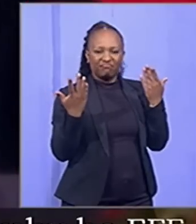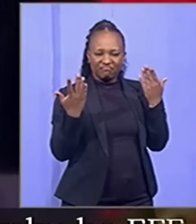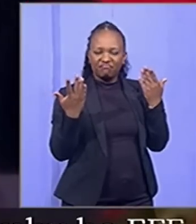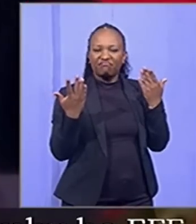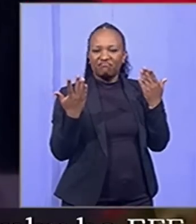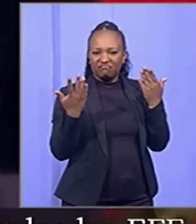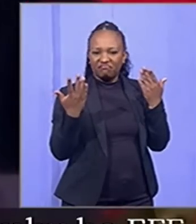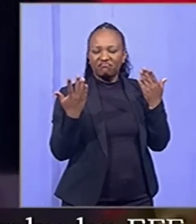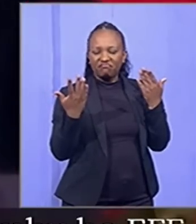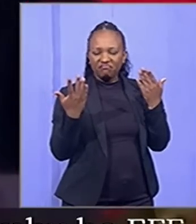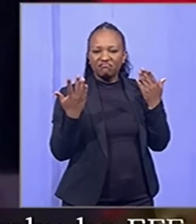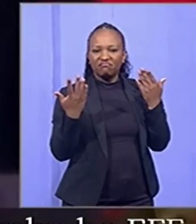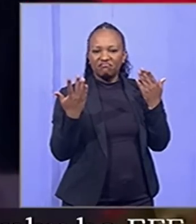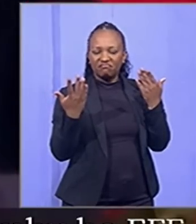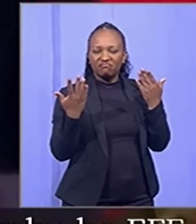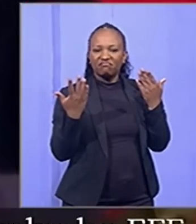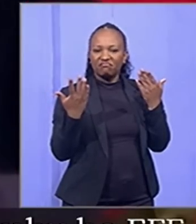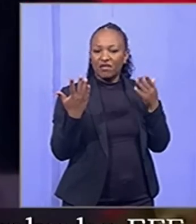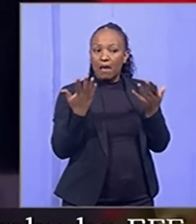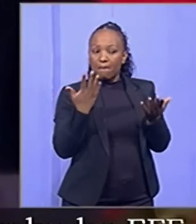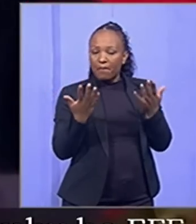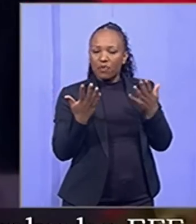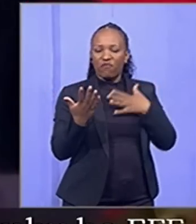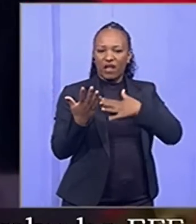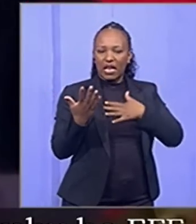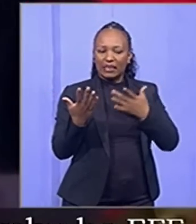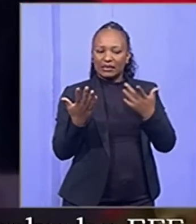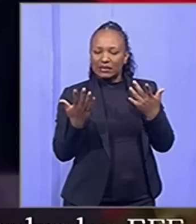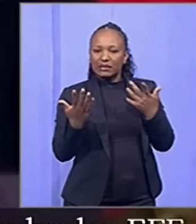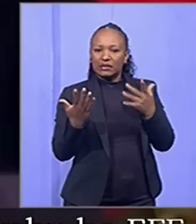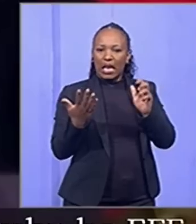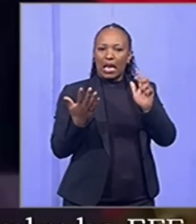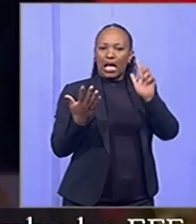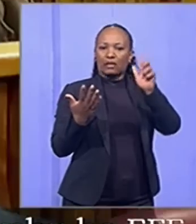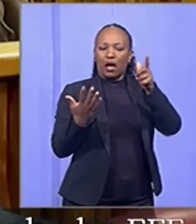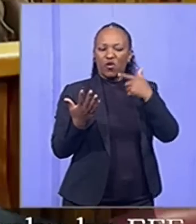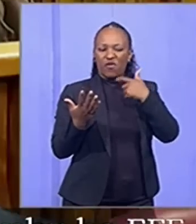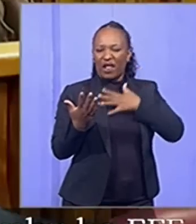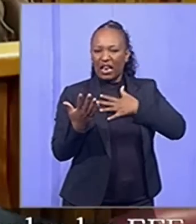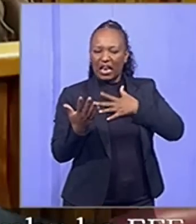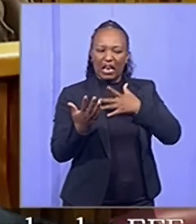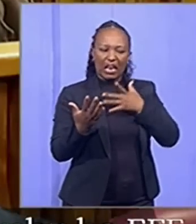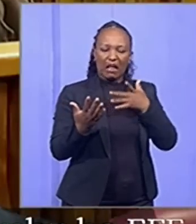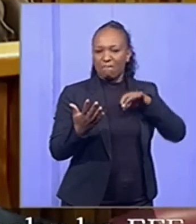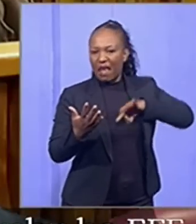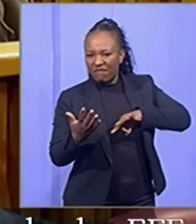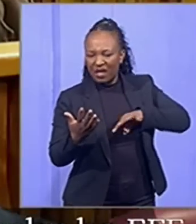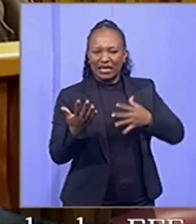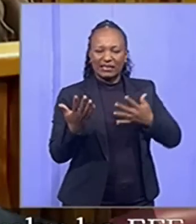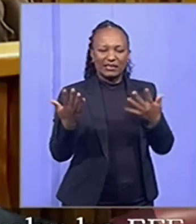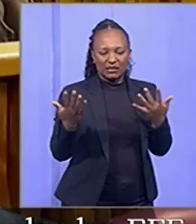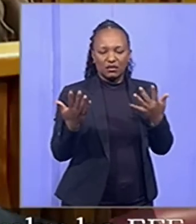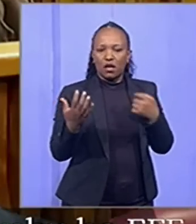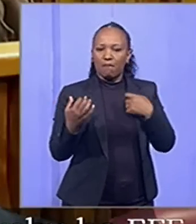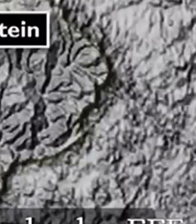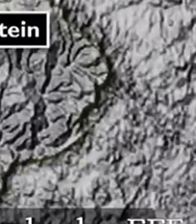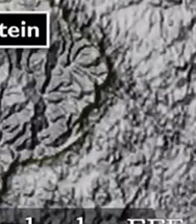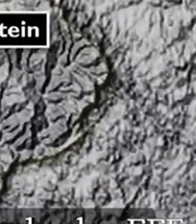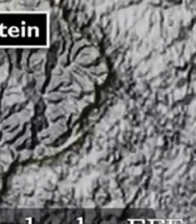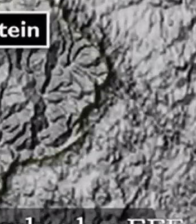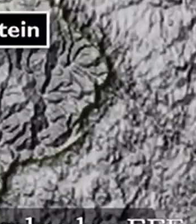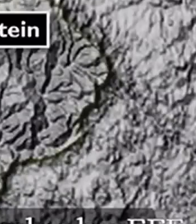tse nkara ke ditlamorao tse leng hore mohlomong di tla unela maungo a molemo mme go ya kana ha ke hopole hore ene